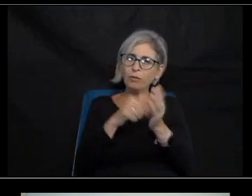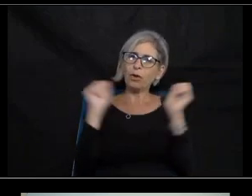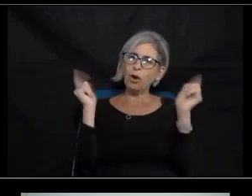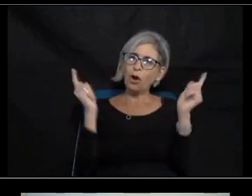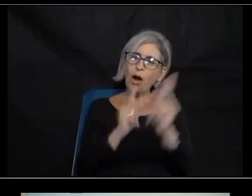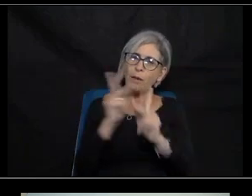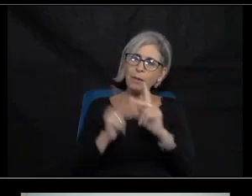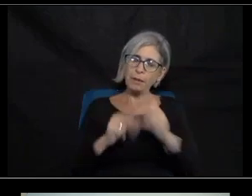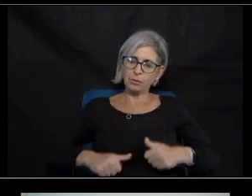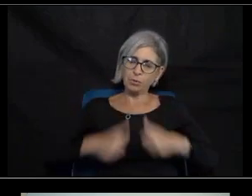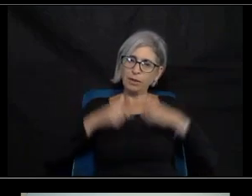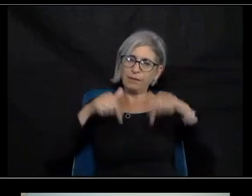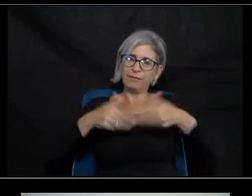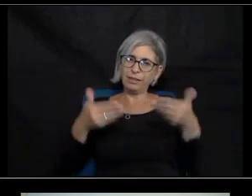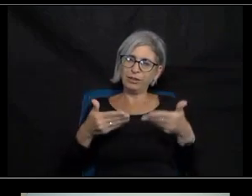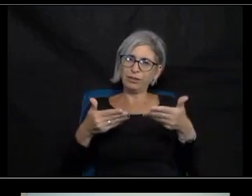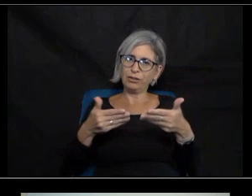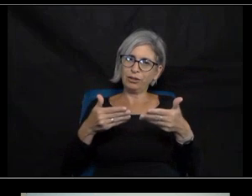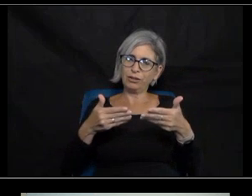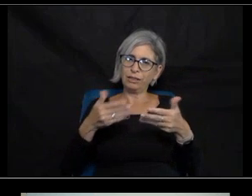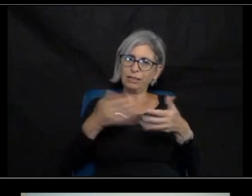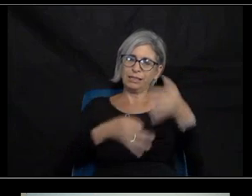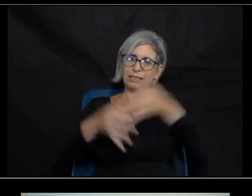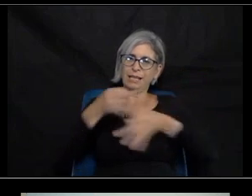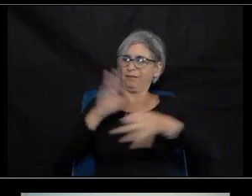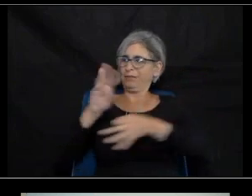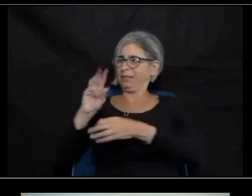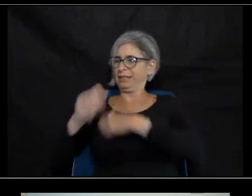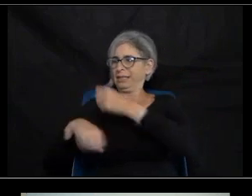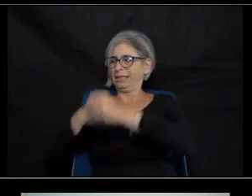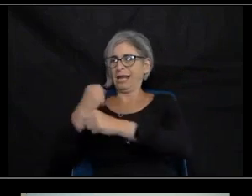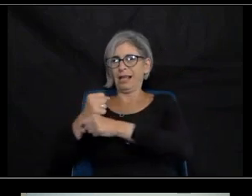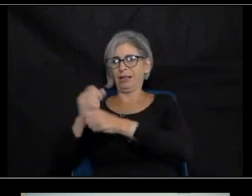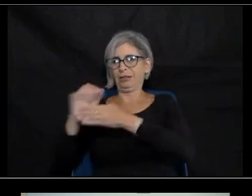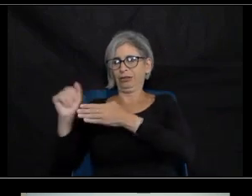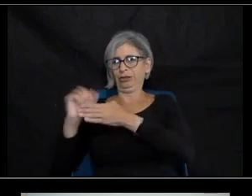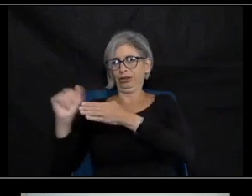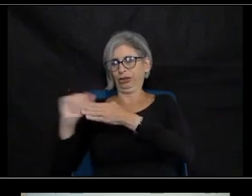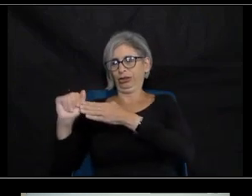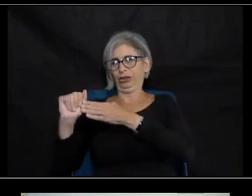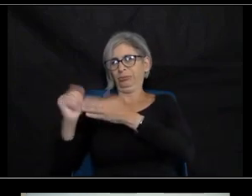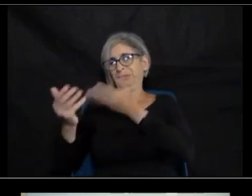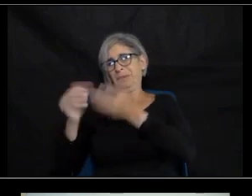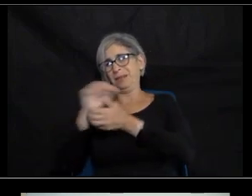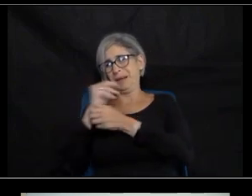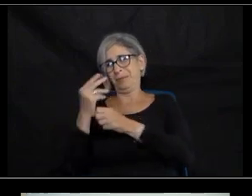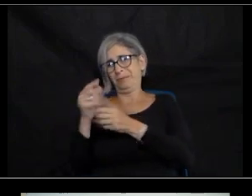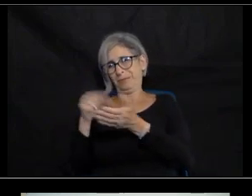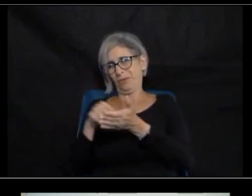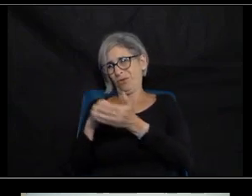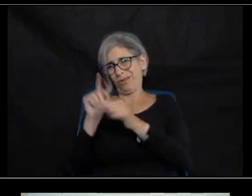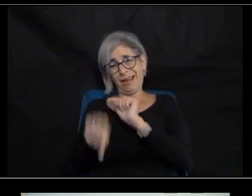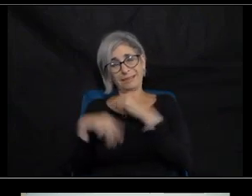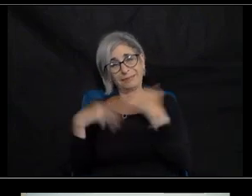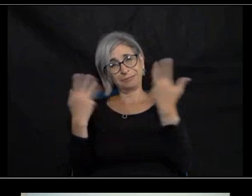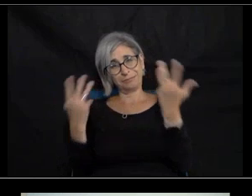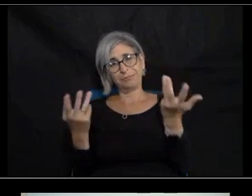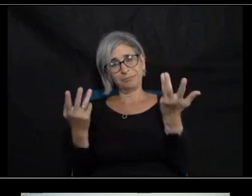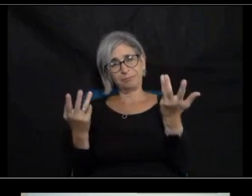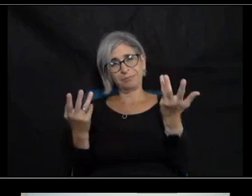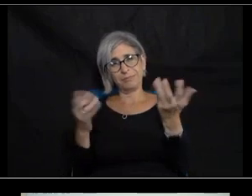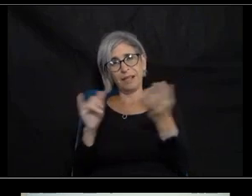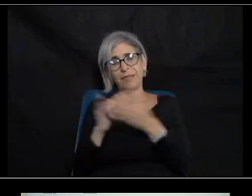our residents versus the $60 a year that they might not necessarily be able to afford. And that's